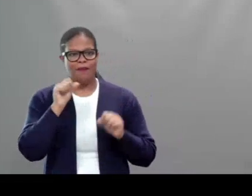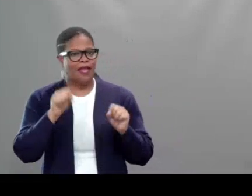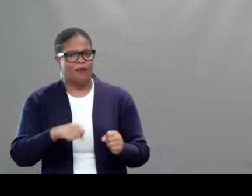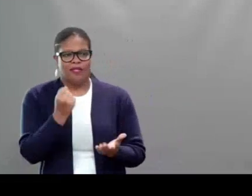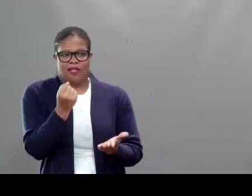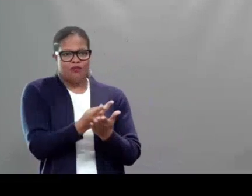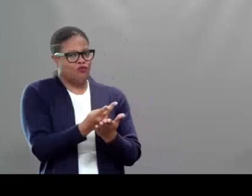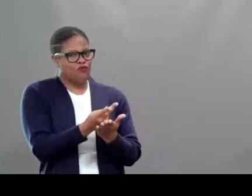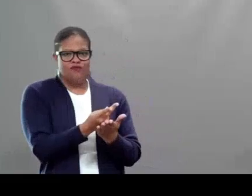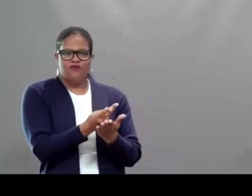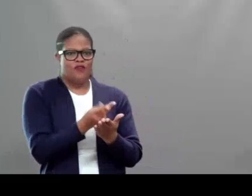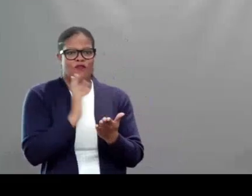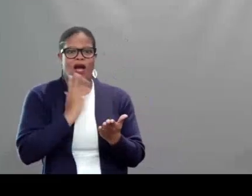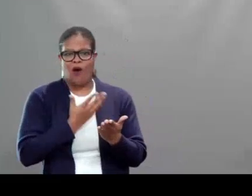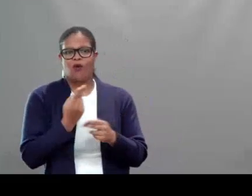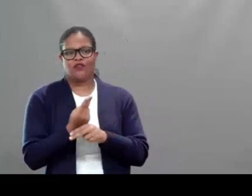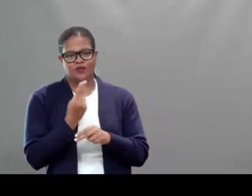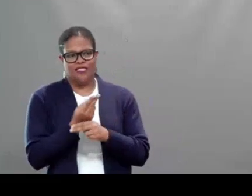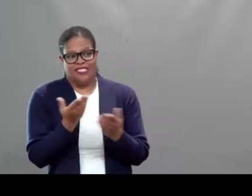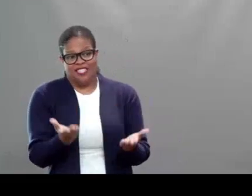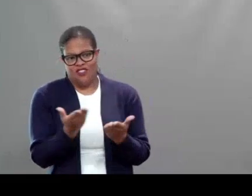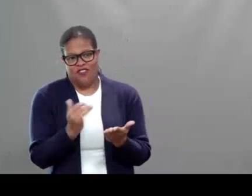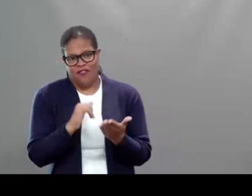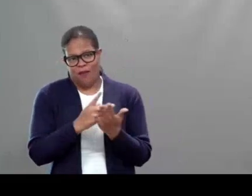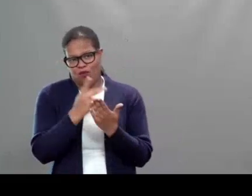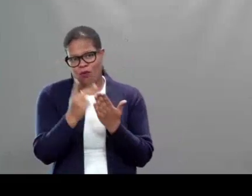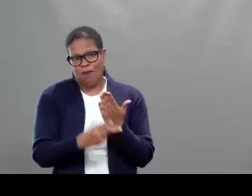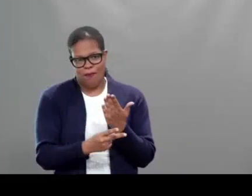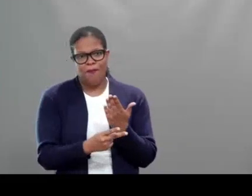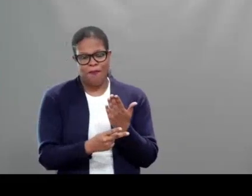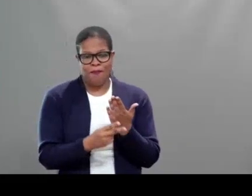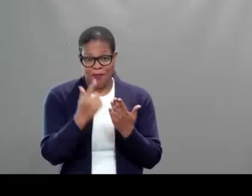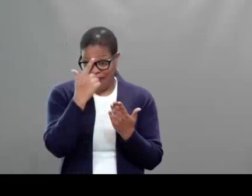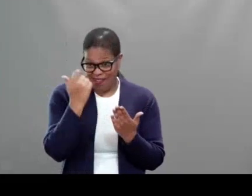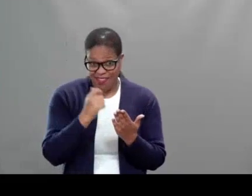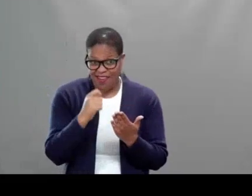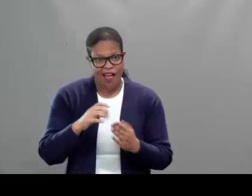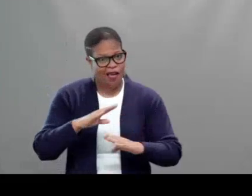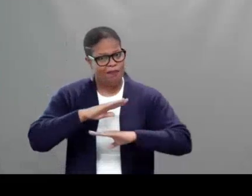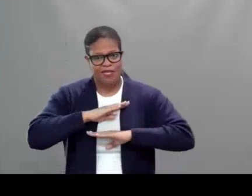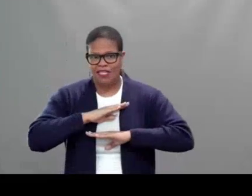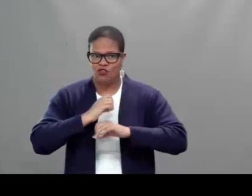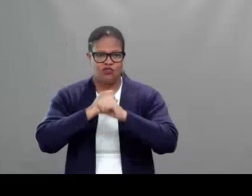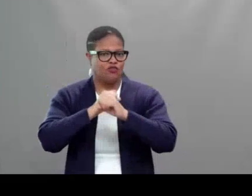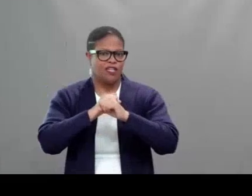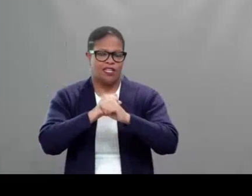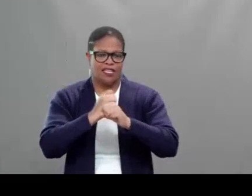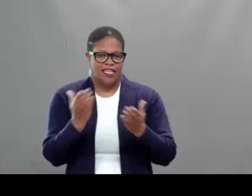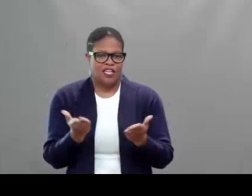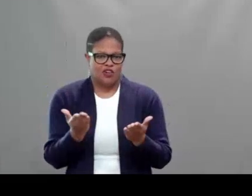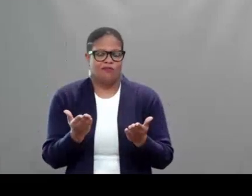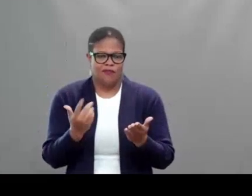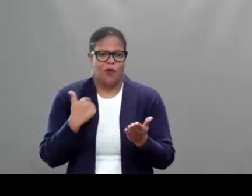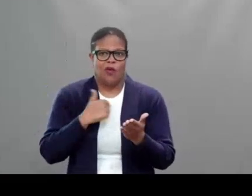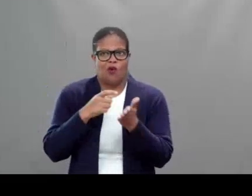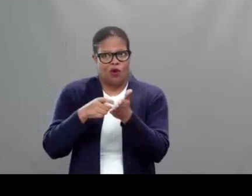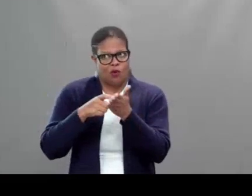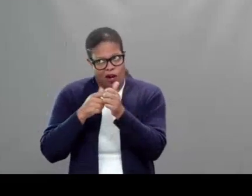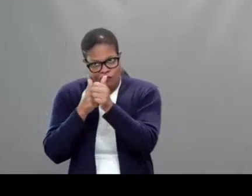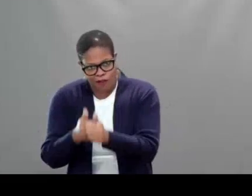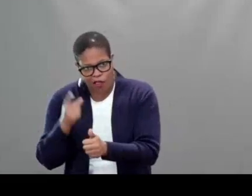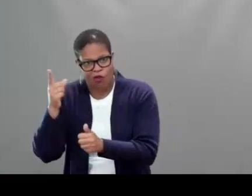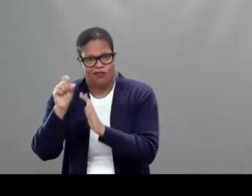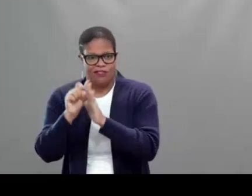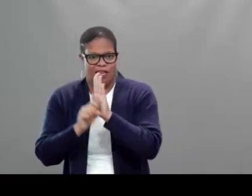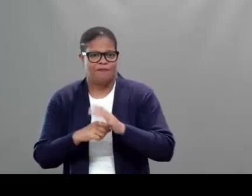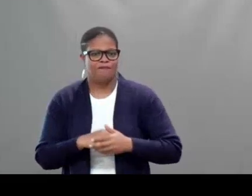the approval for our usage of that program because it won't meet the security standards that we are required to